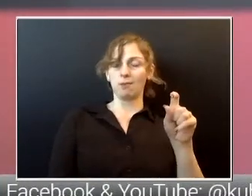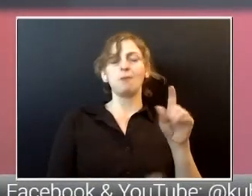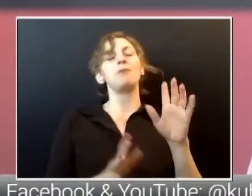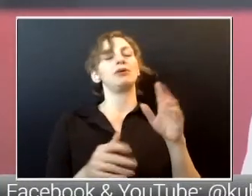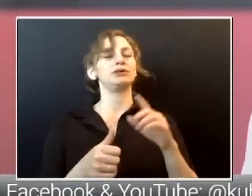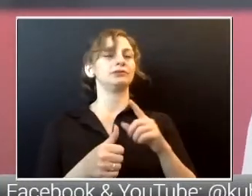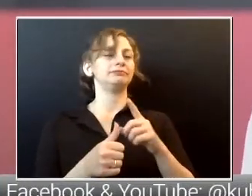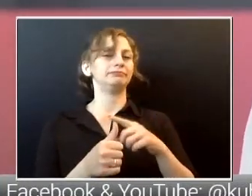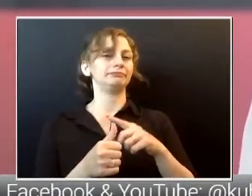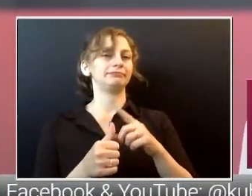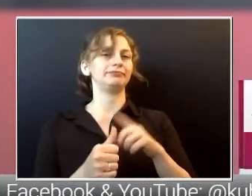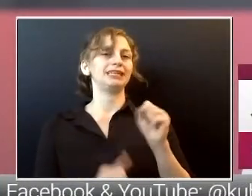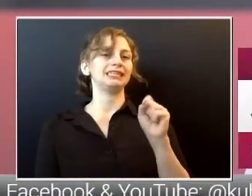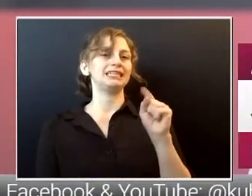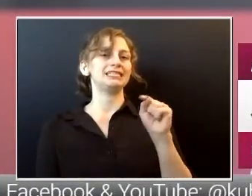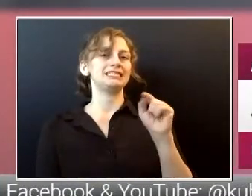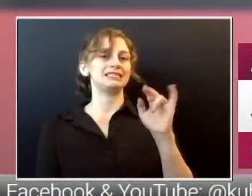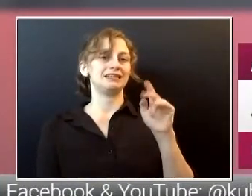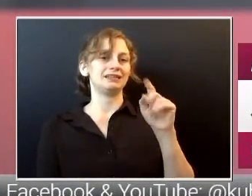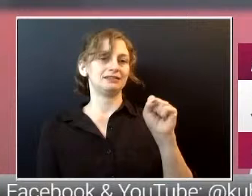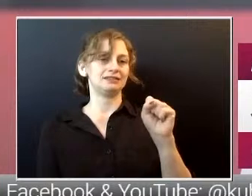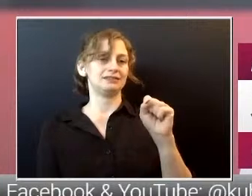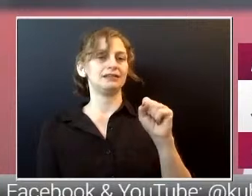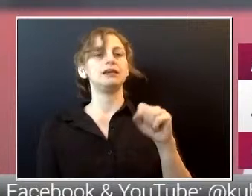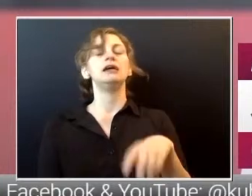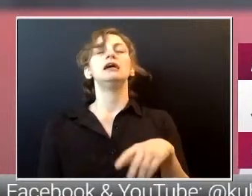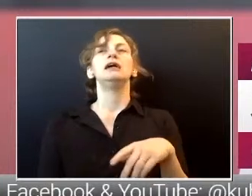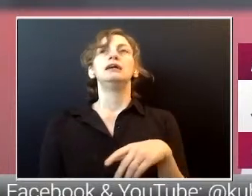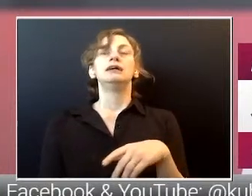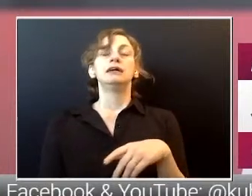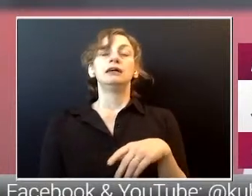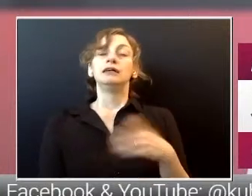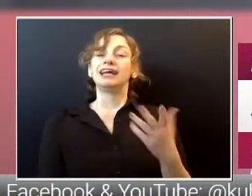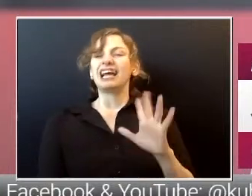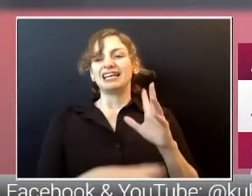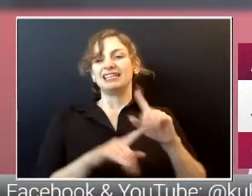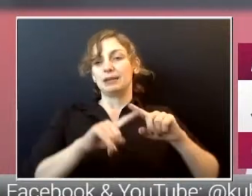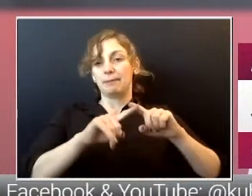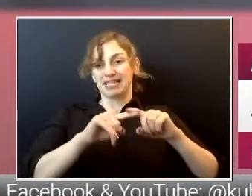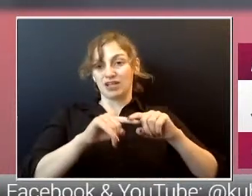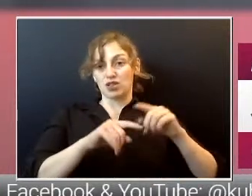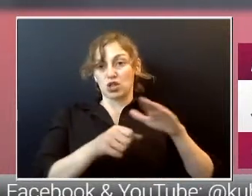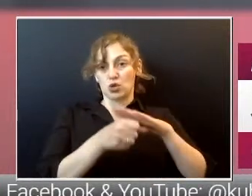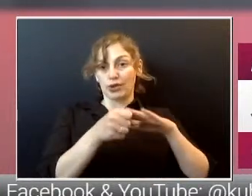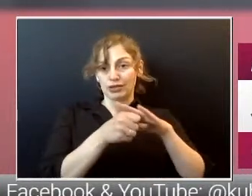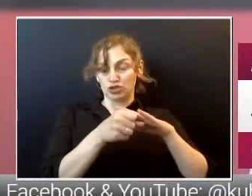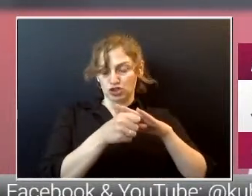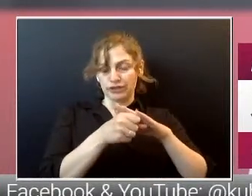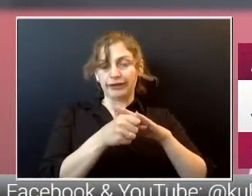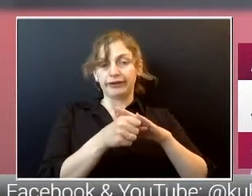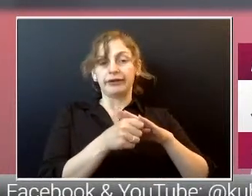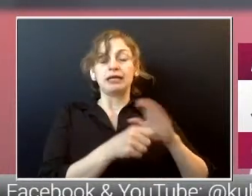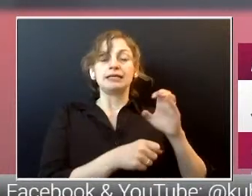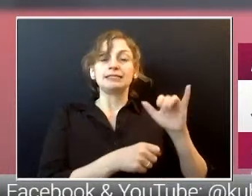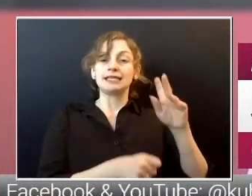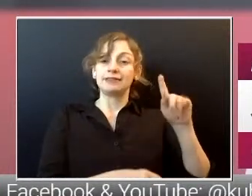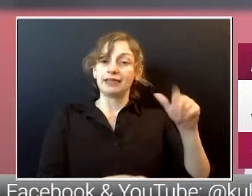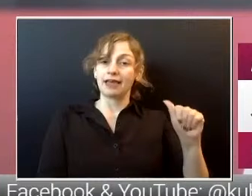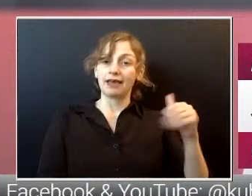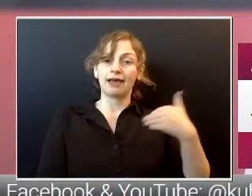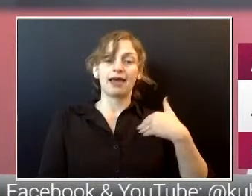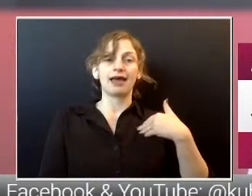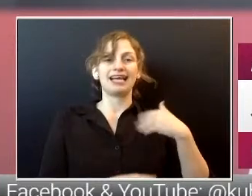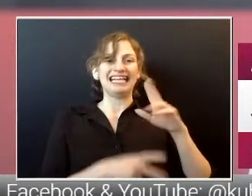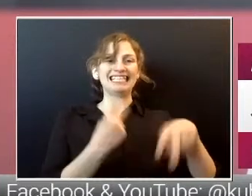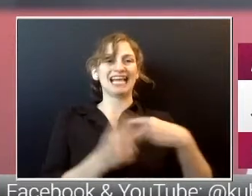dissection based on the location. She had what we call a type A dissection, which is the first part of the aorta called the